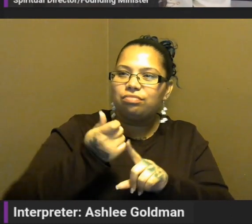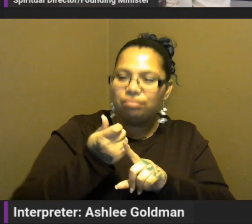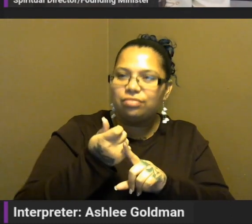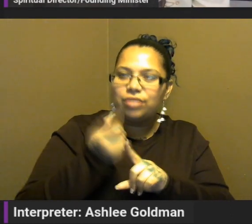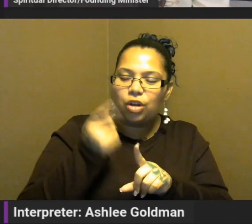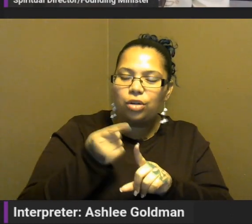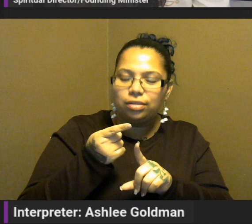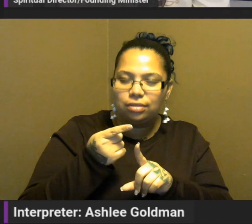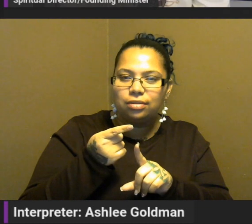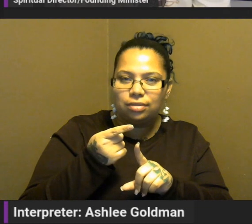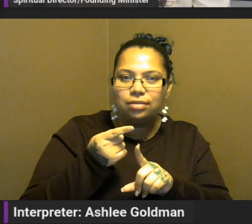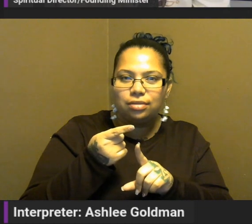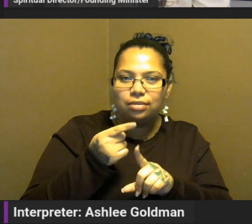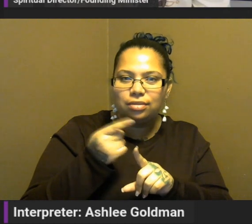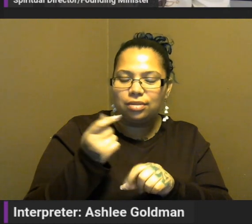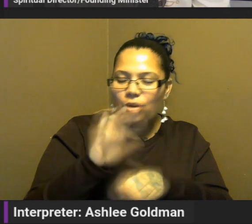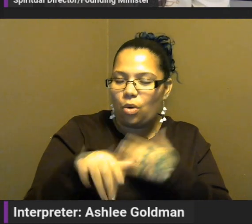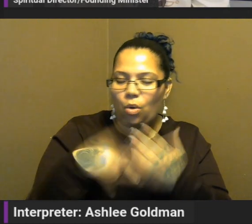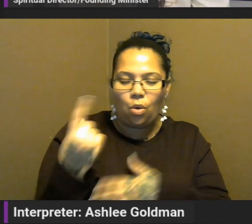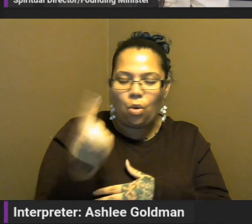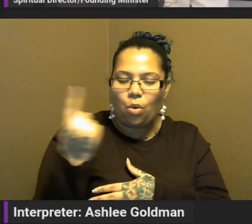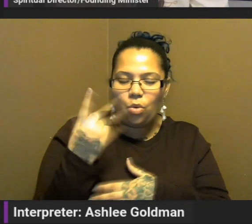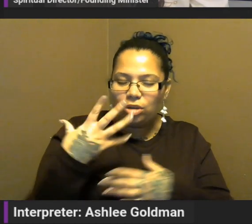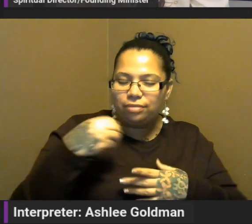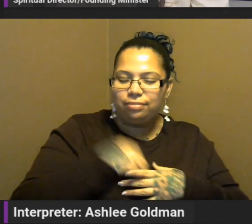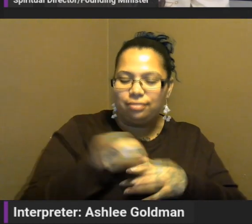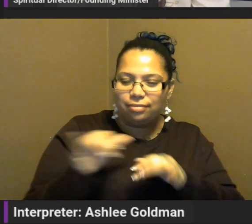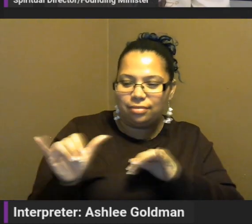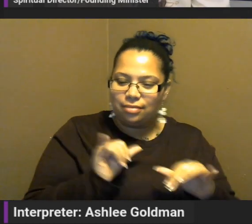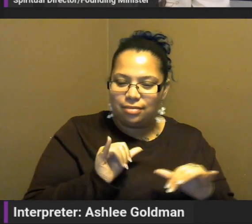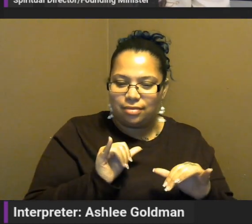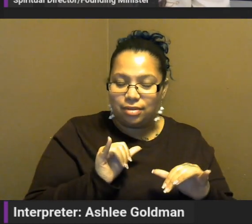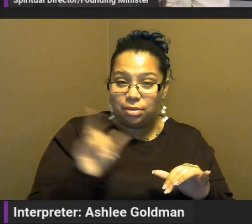its beingness right where we are.